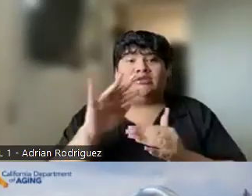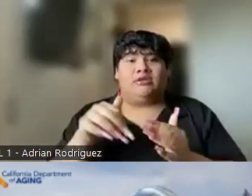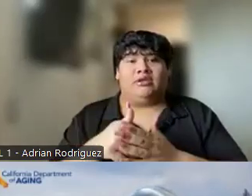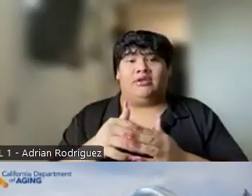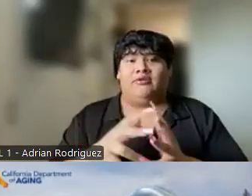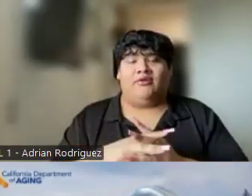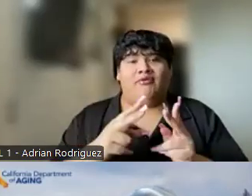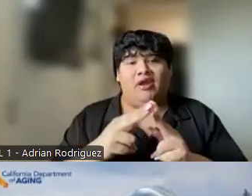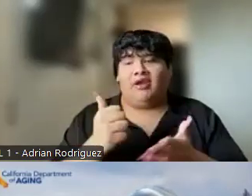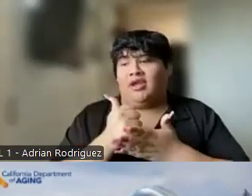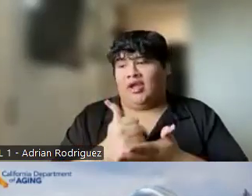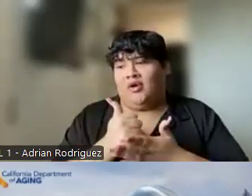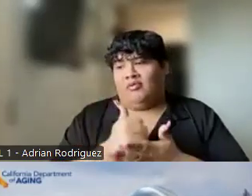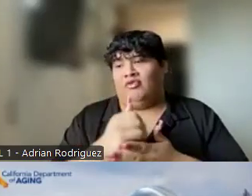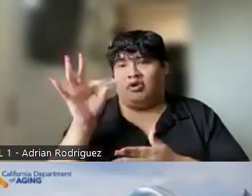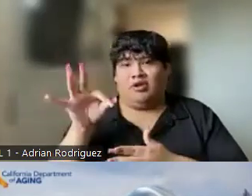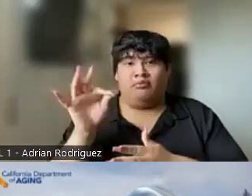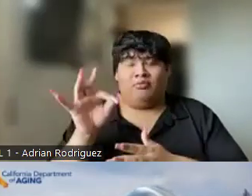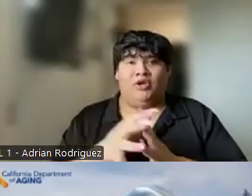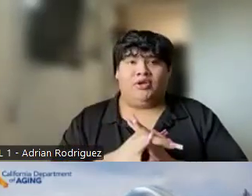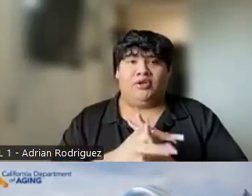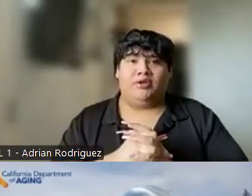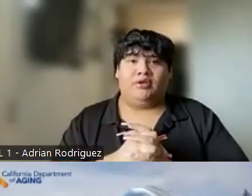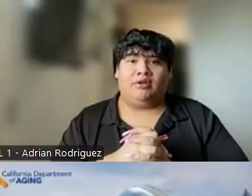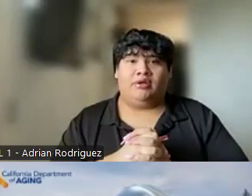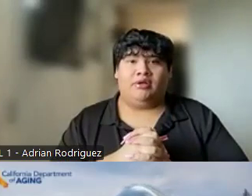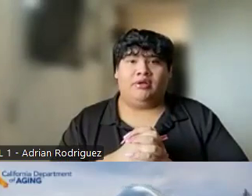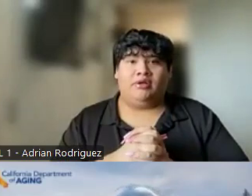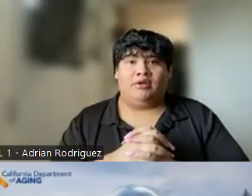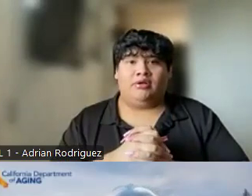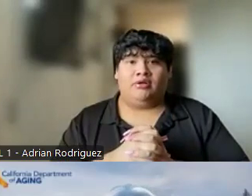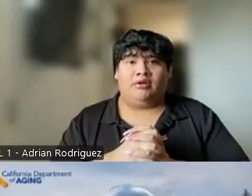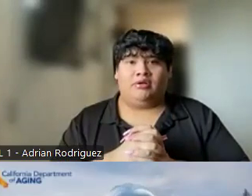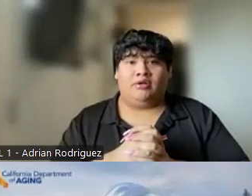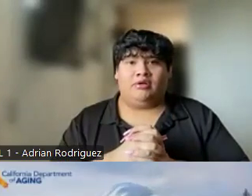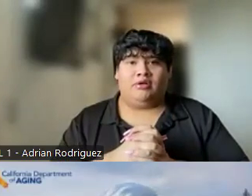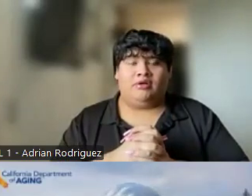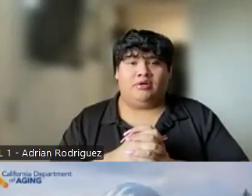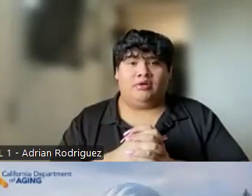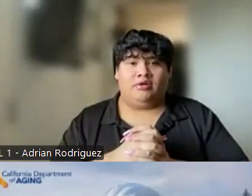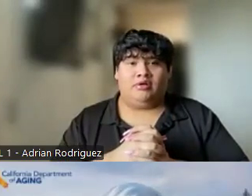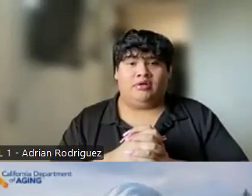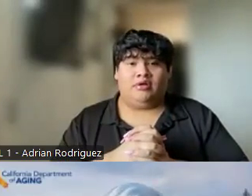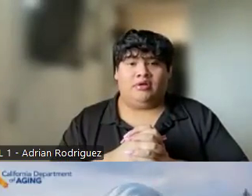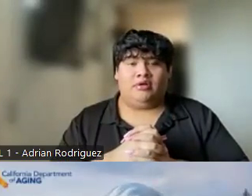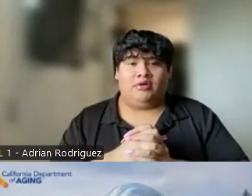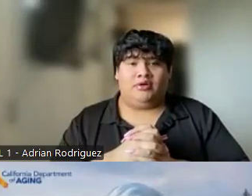very helpful input. Thank you. Yes, thank you. Thank you, Ross, Miranda,